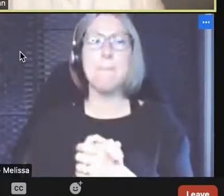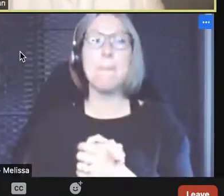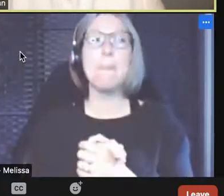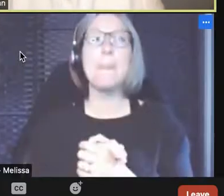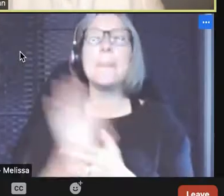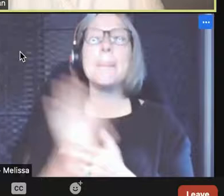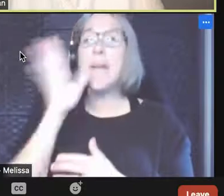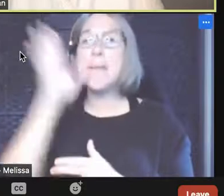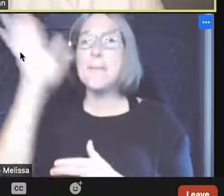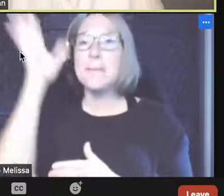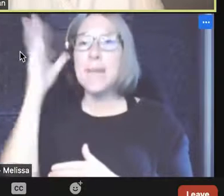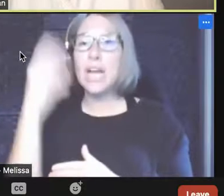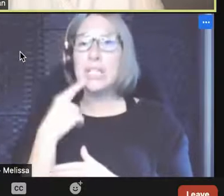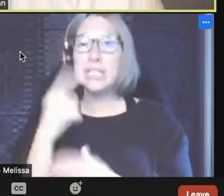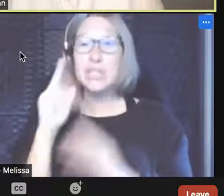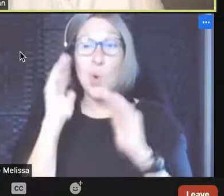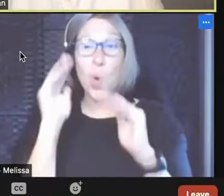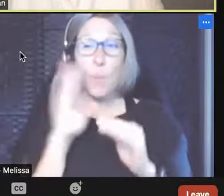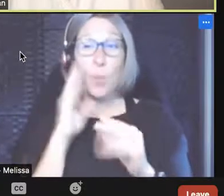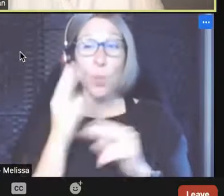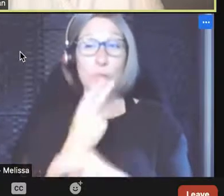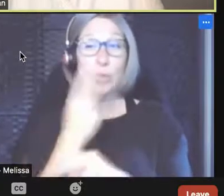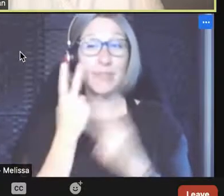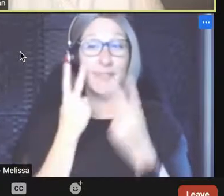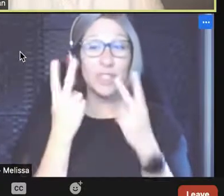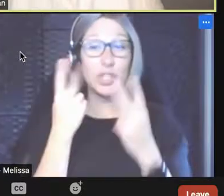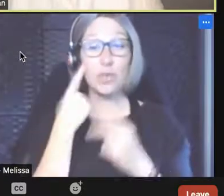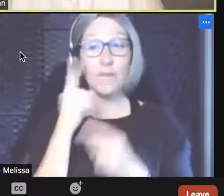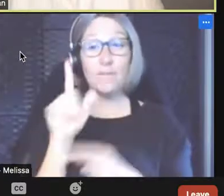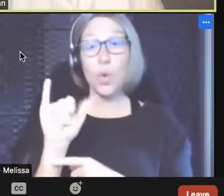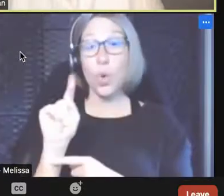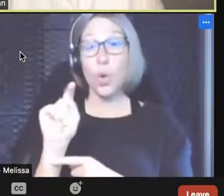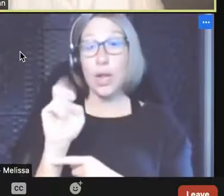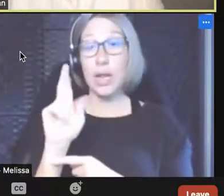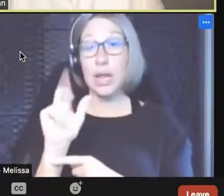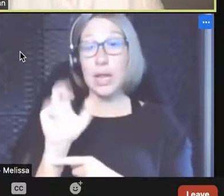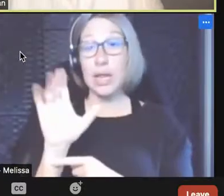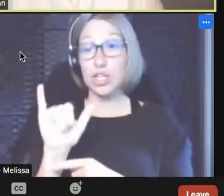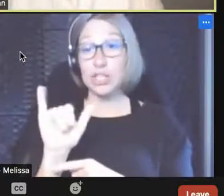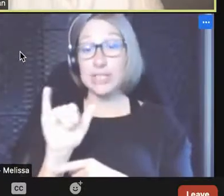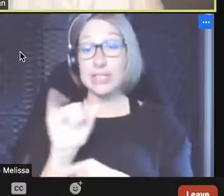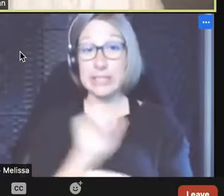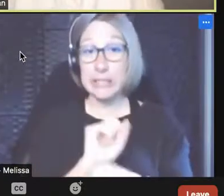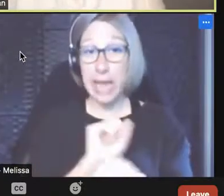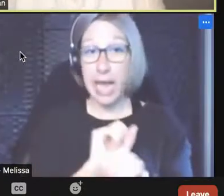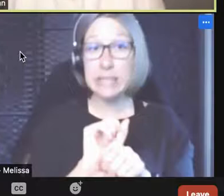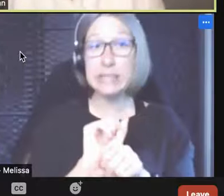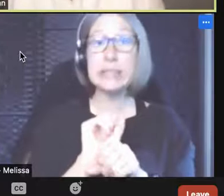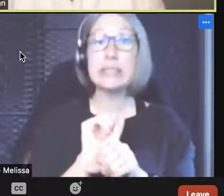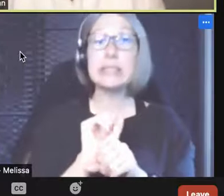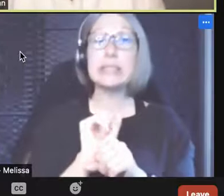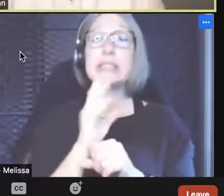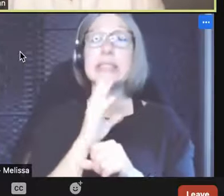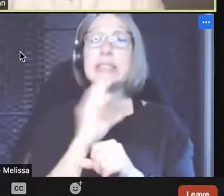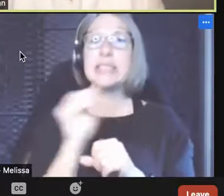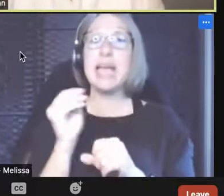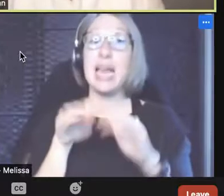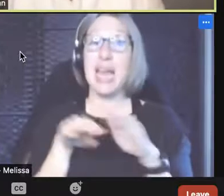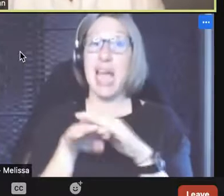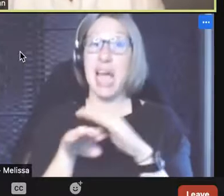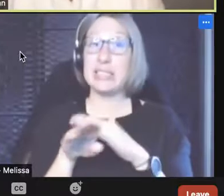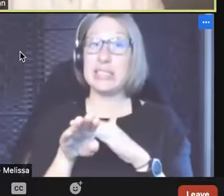parent says that they're hoping that he'll use vision for literacy tasks and access a robust vocabulary or